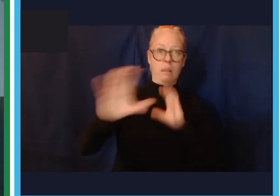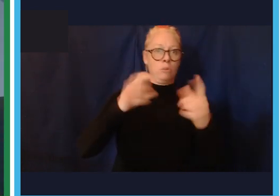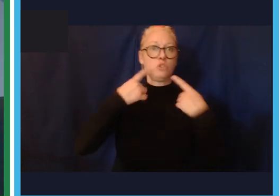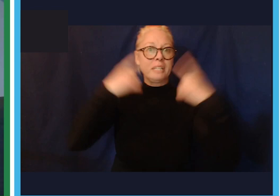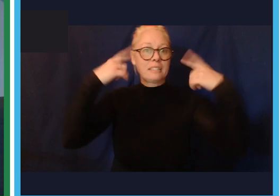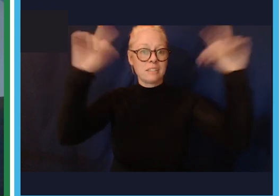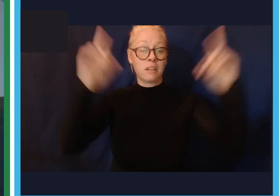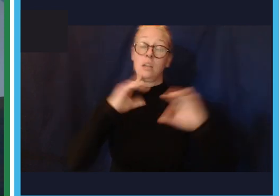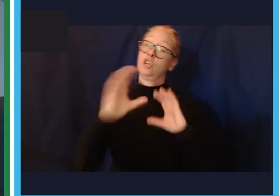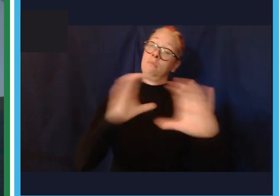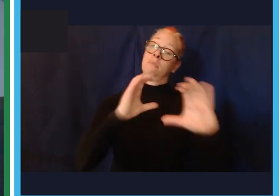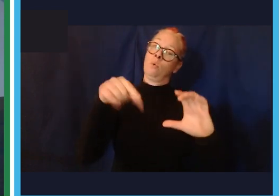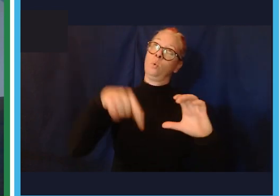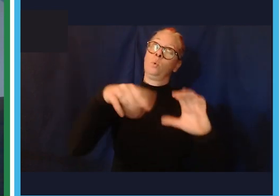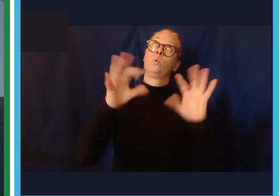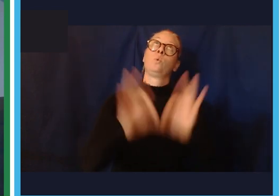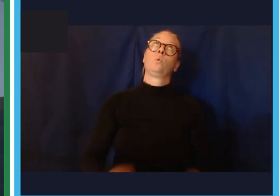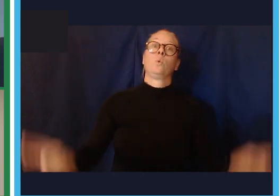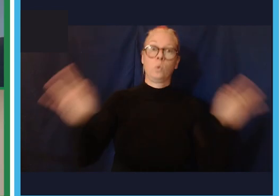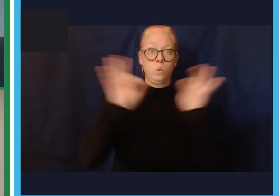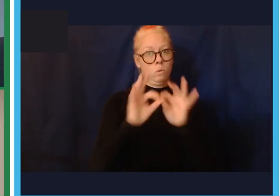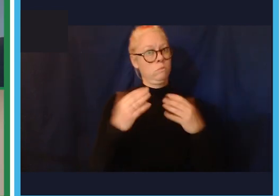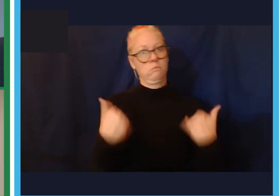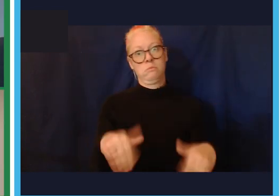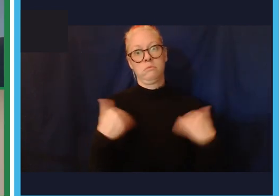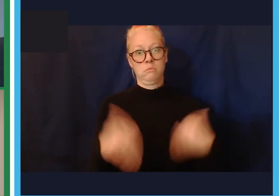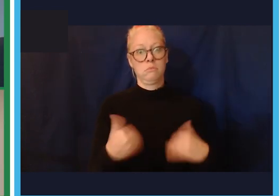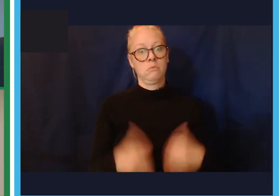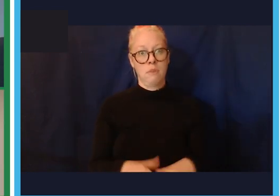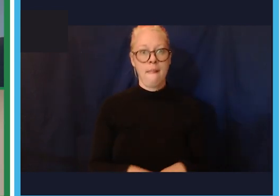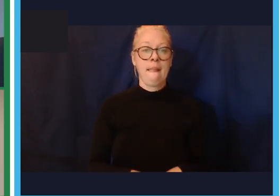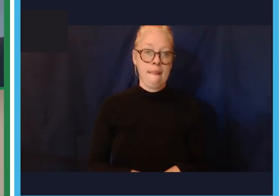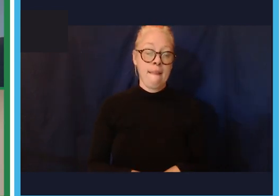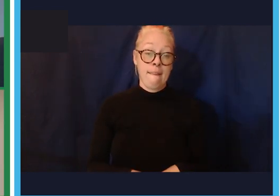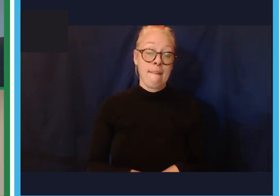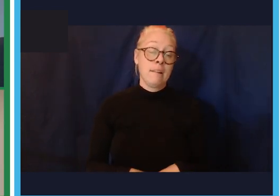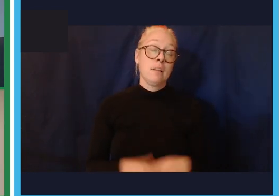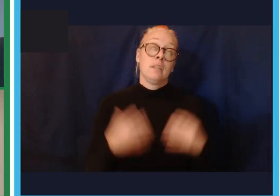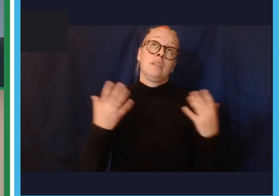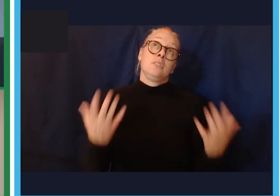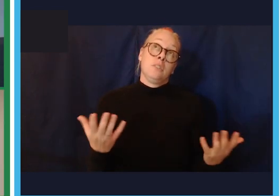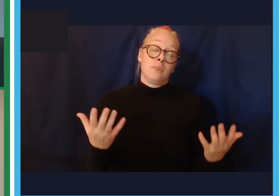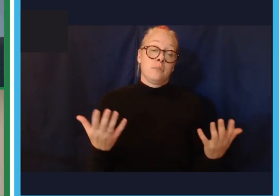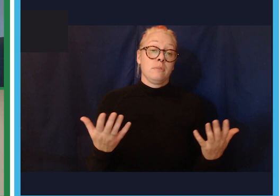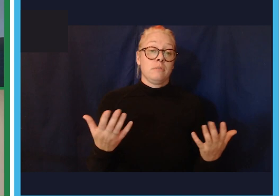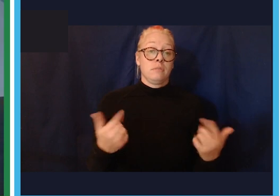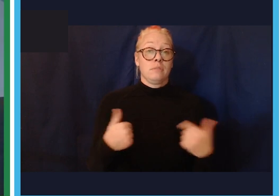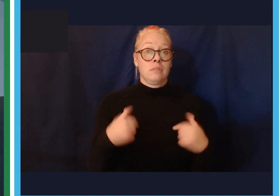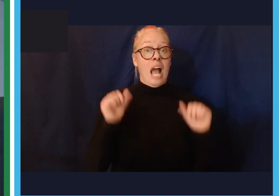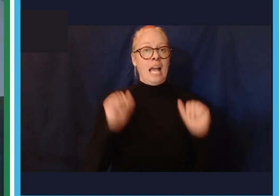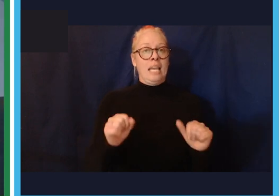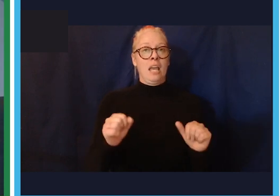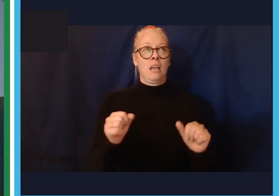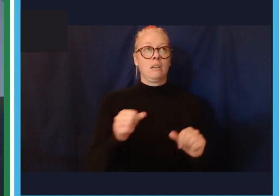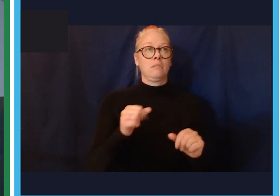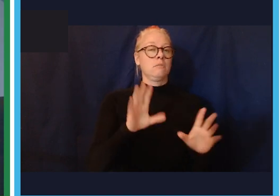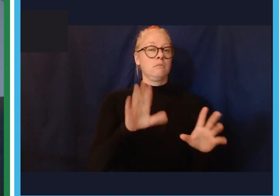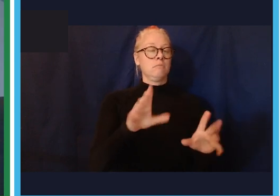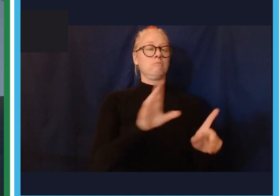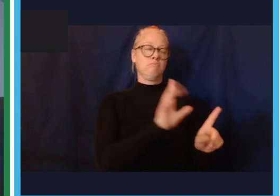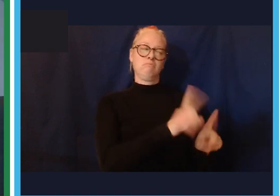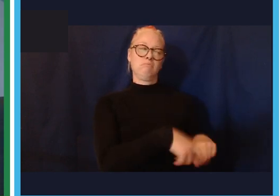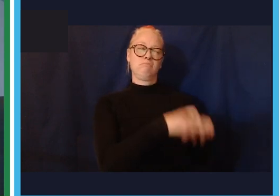and, you know, speak to that producer and educate them. But I also